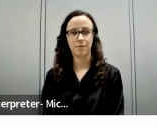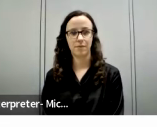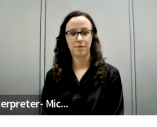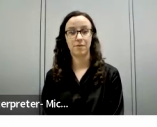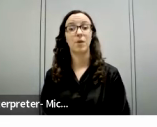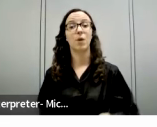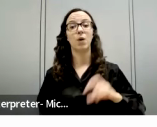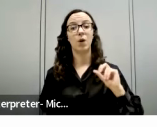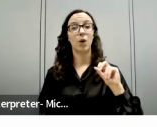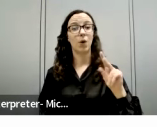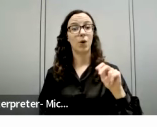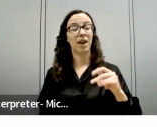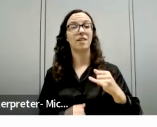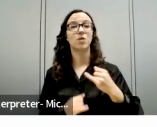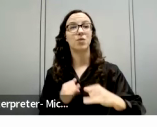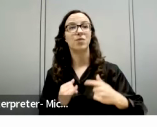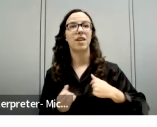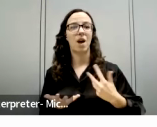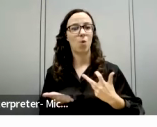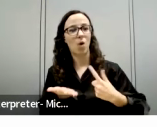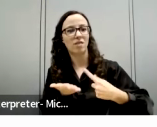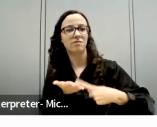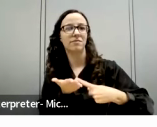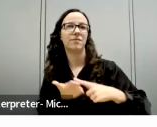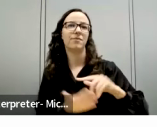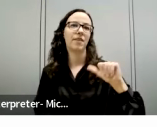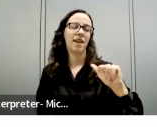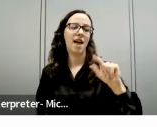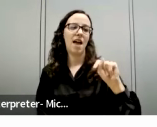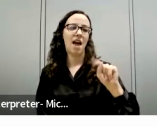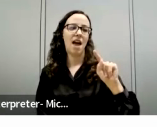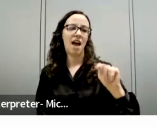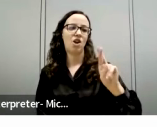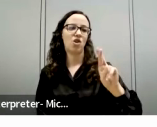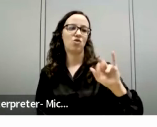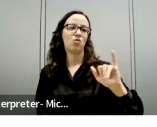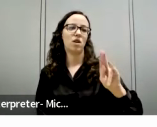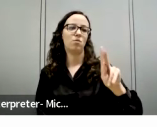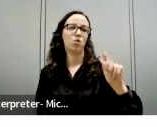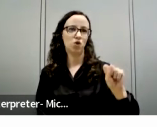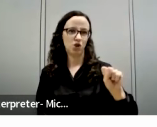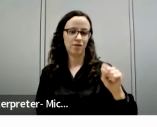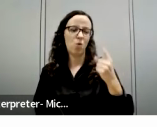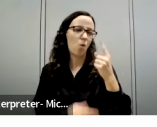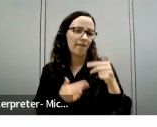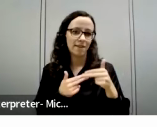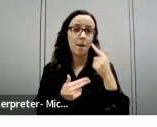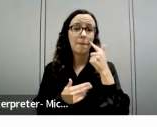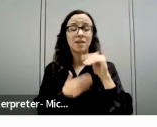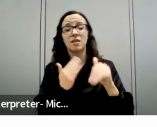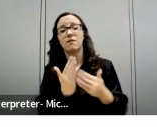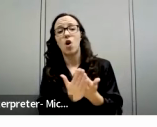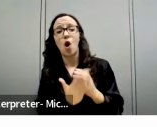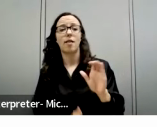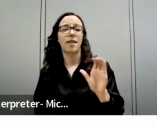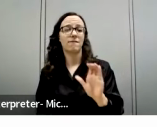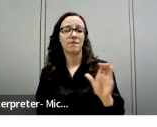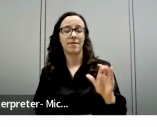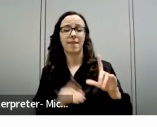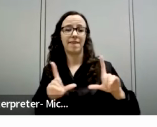All right, lastly, I wanted to talk a little bit about attributions, just one slide, because all of the Creative Commons licenses